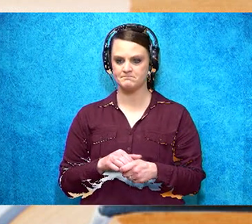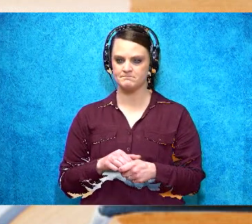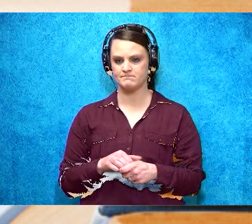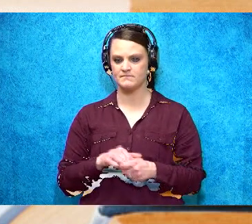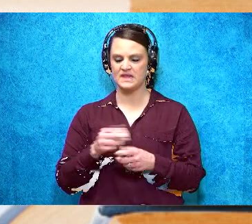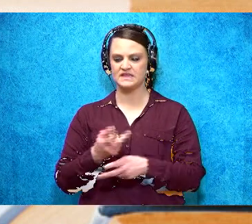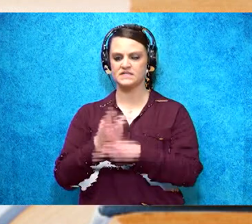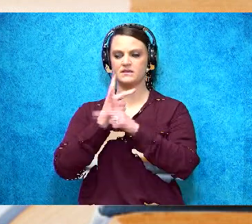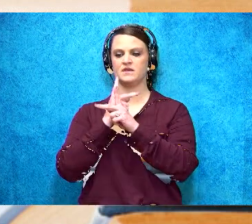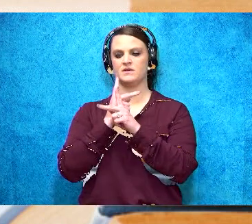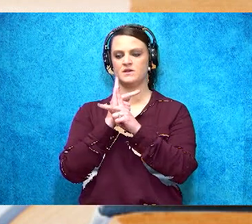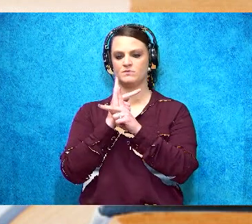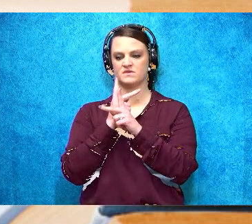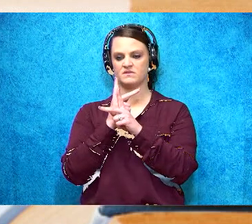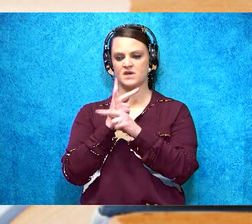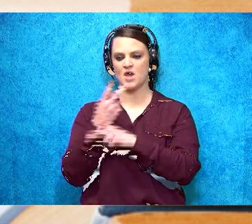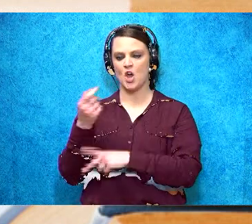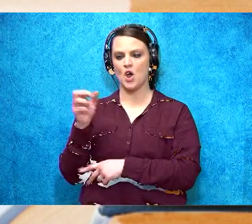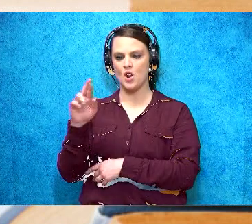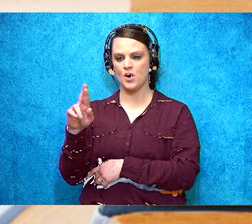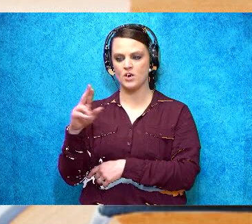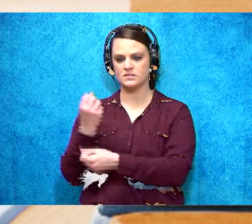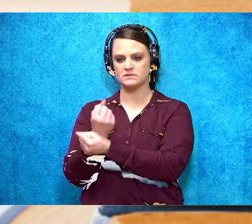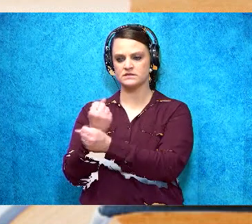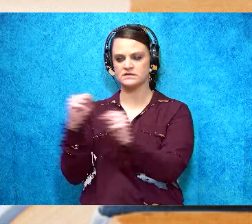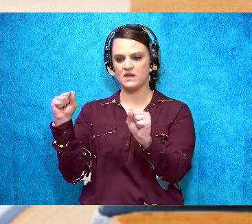keeps her safe